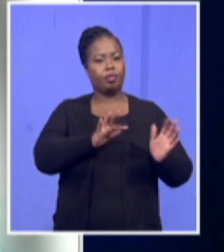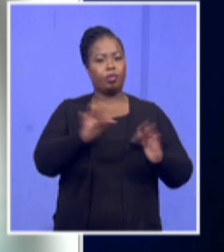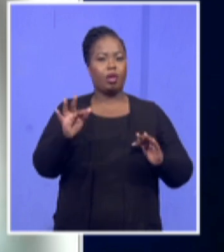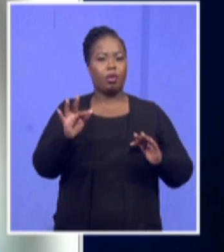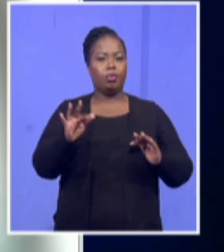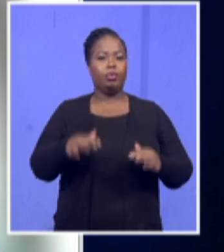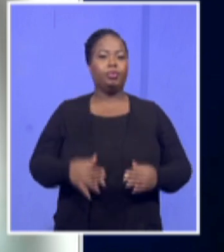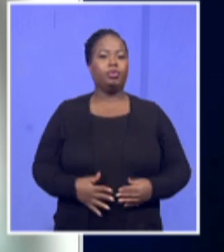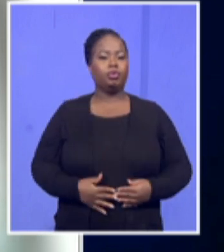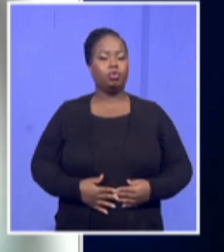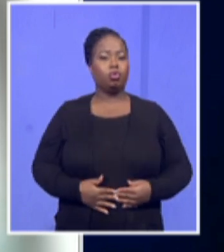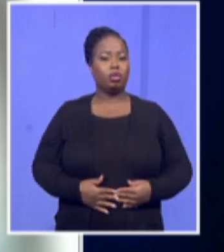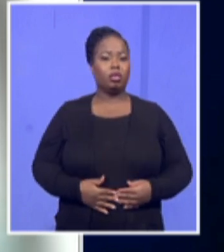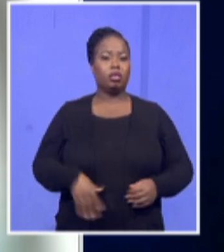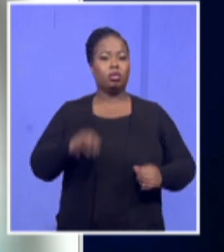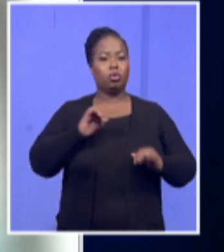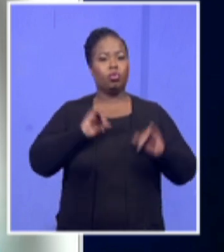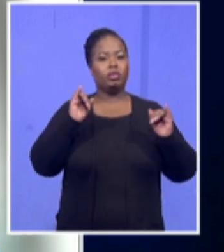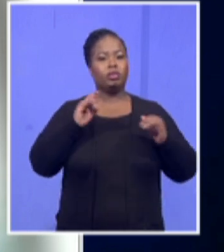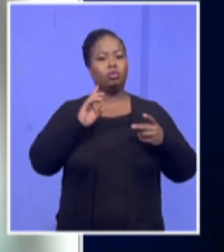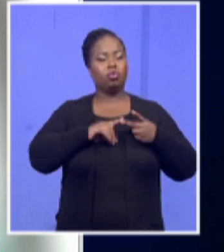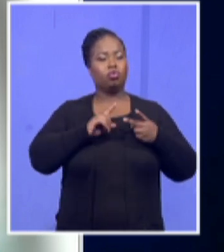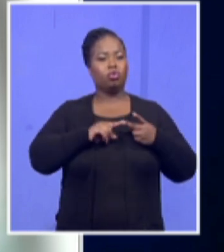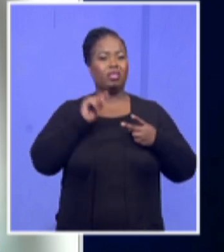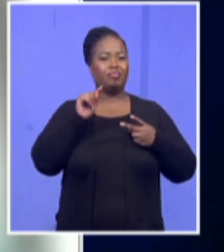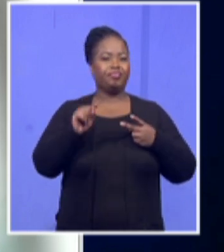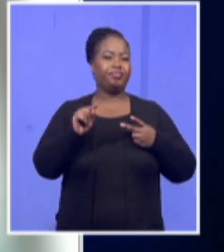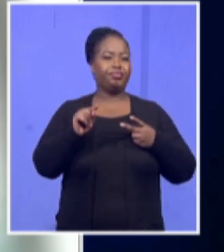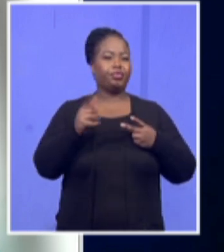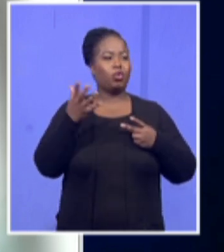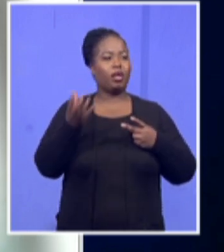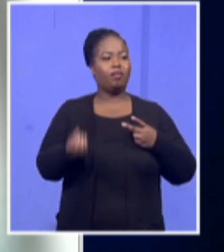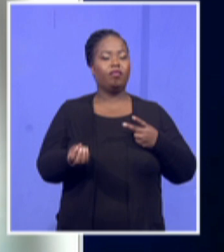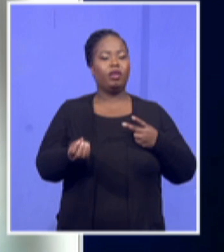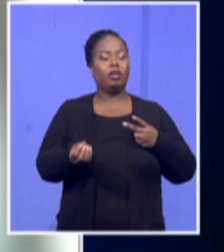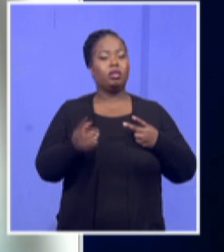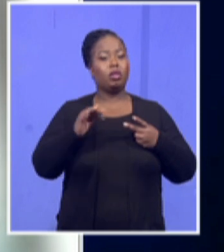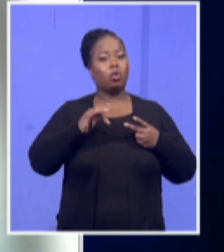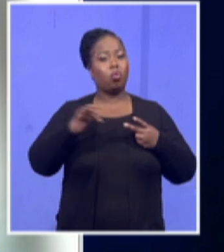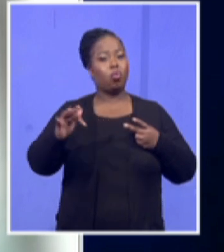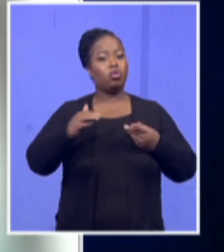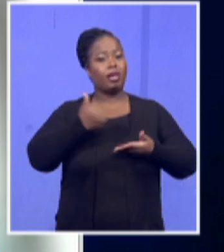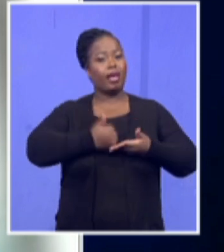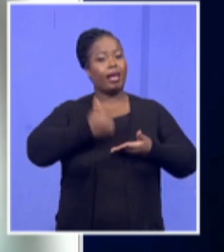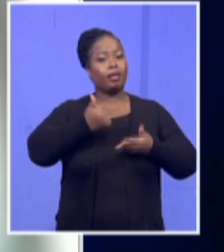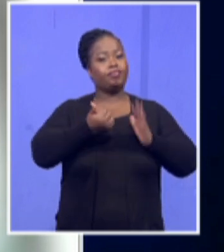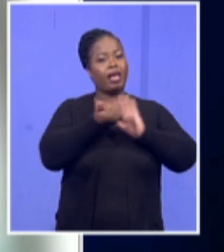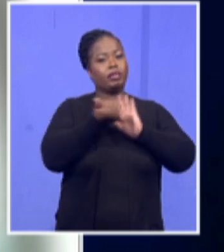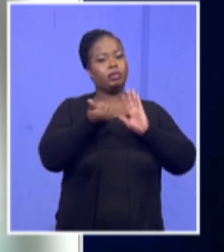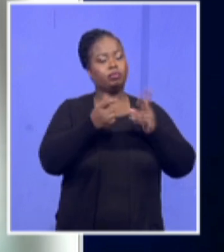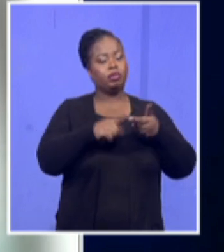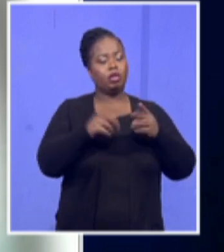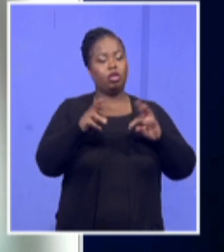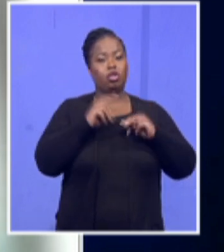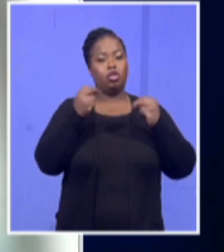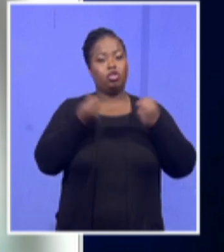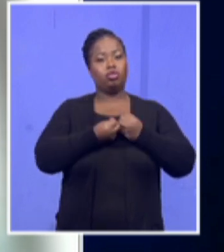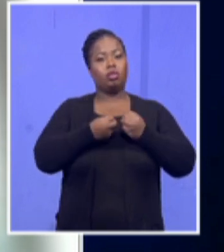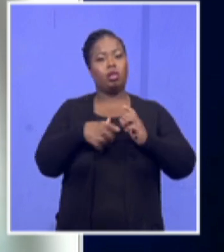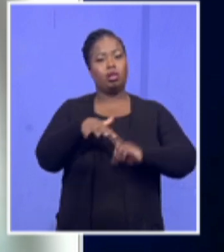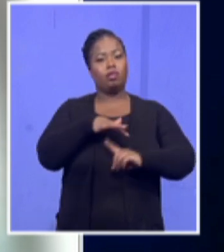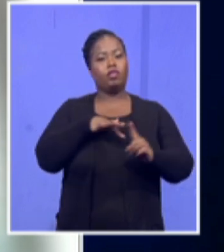and specifically the tailings dams. You will have the Water Act, you will have the National Environmental Management